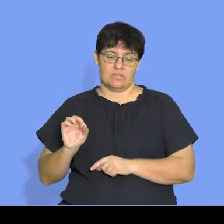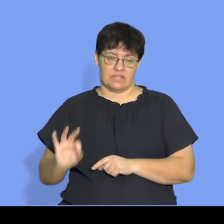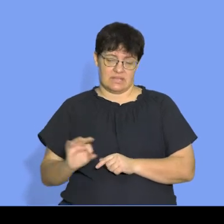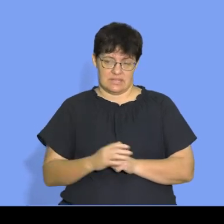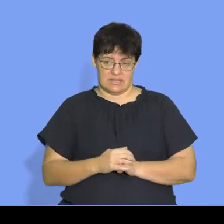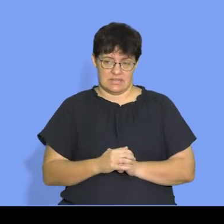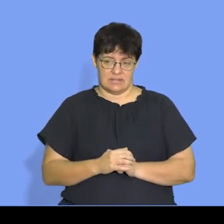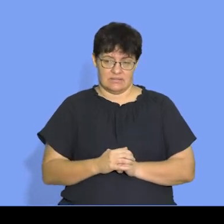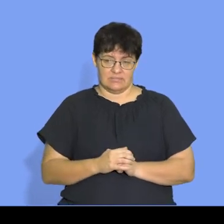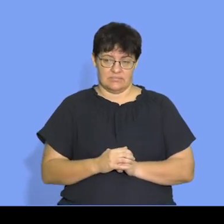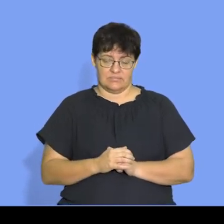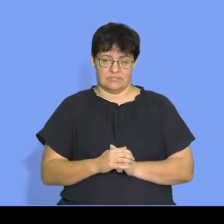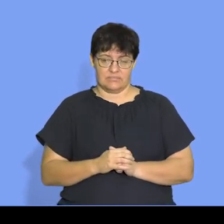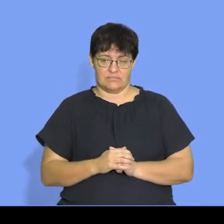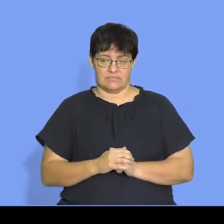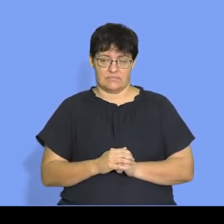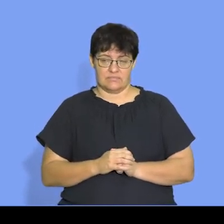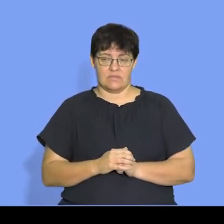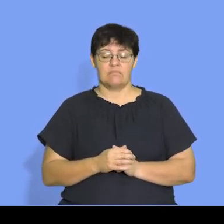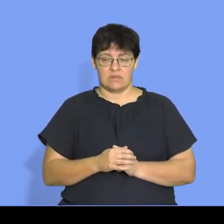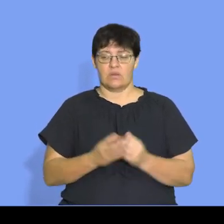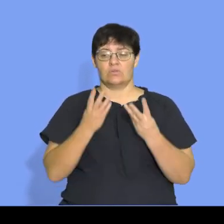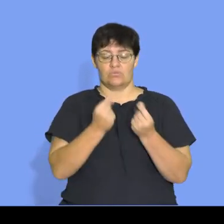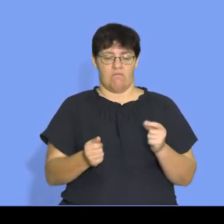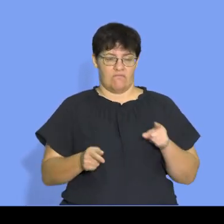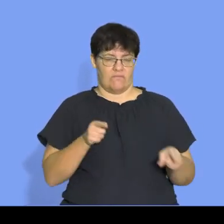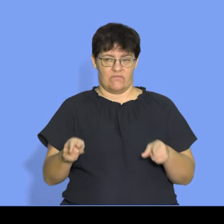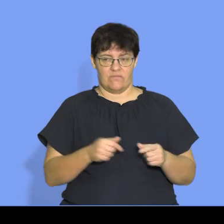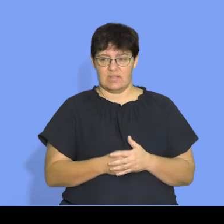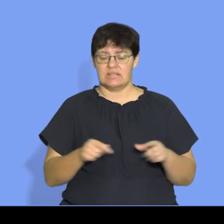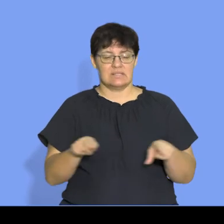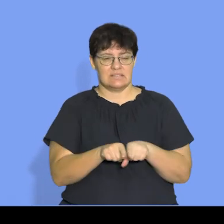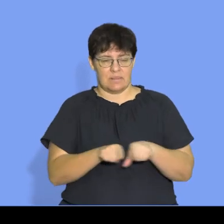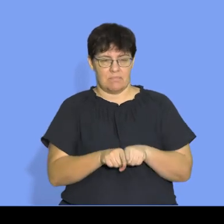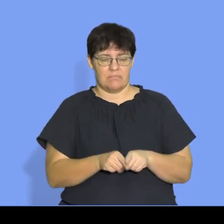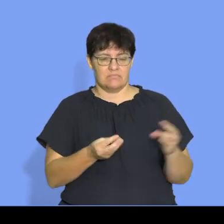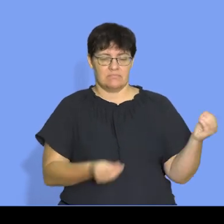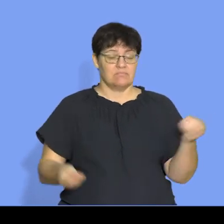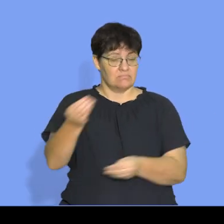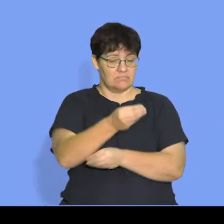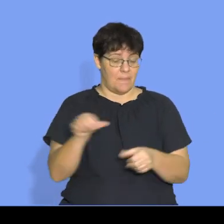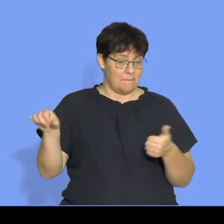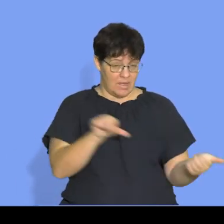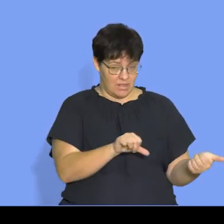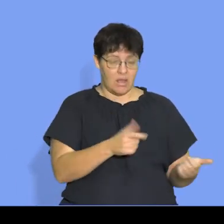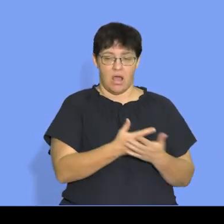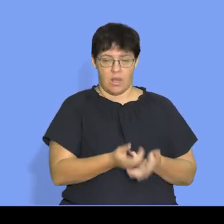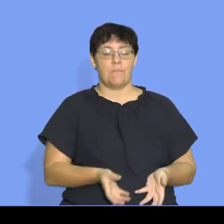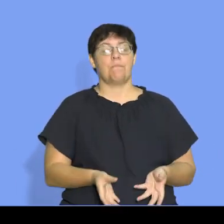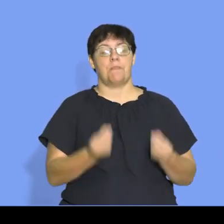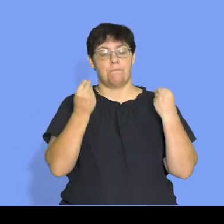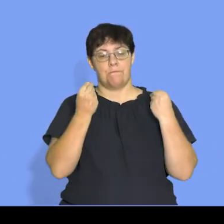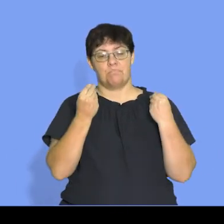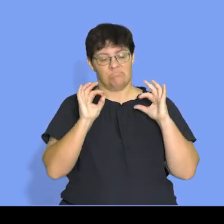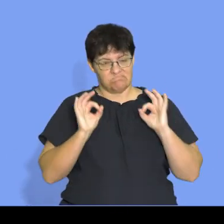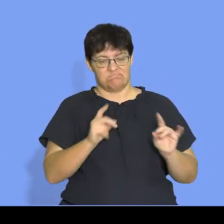positive 3. And that will be my 2 solutions. Even here, if you were to substitute them back there, I promise you it will give you the